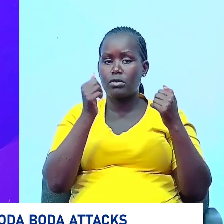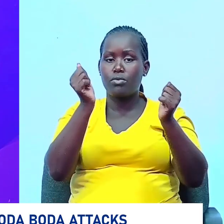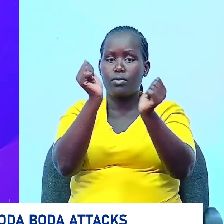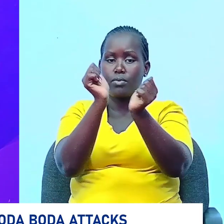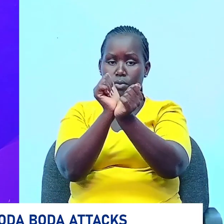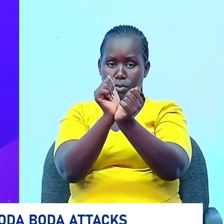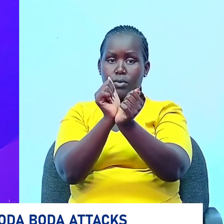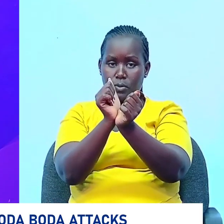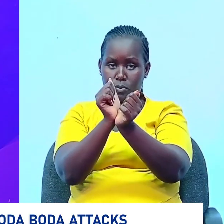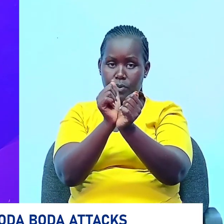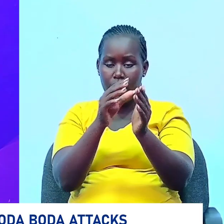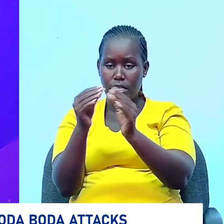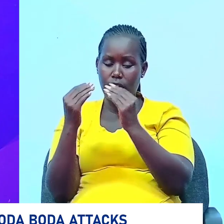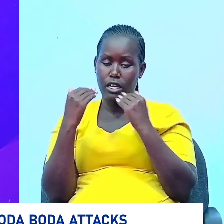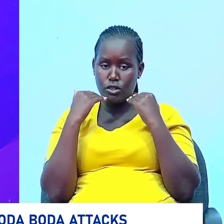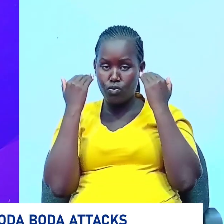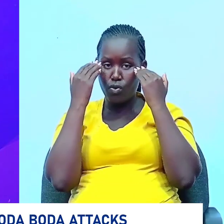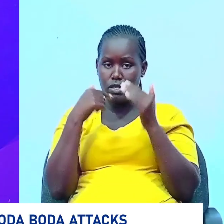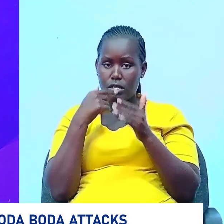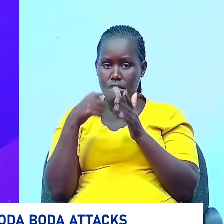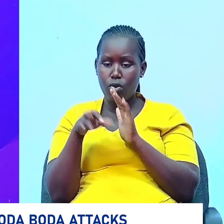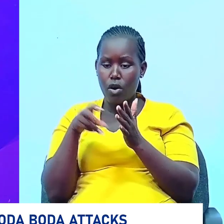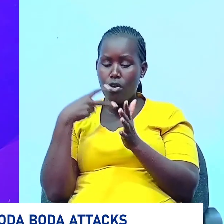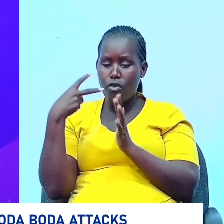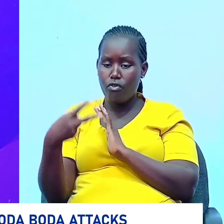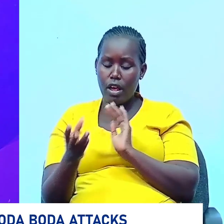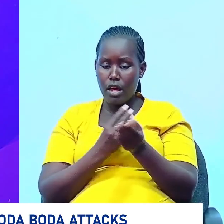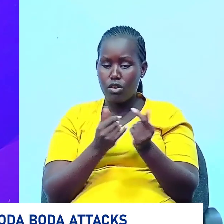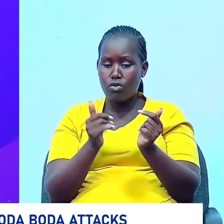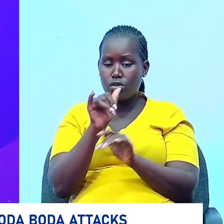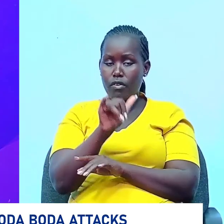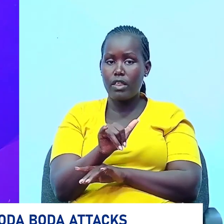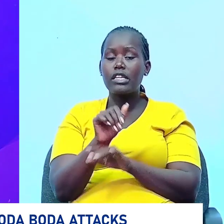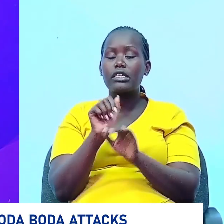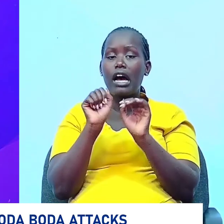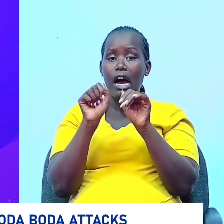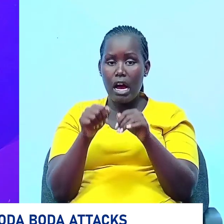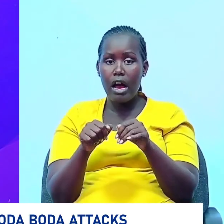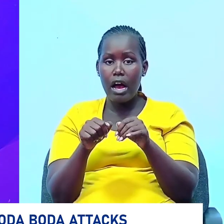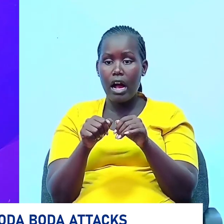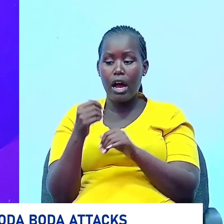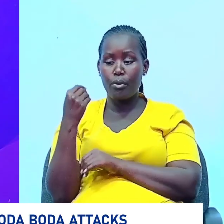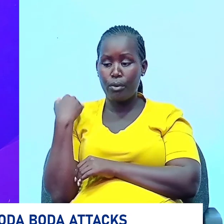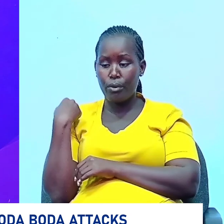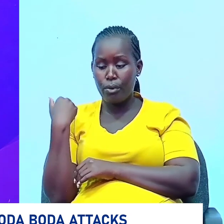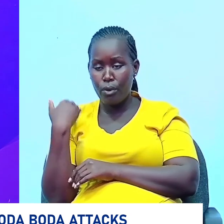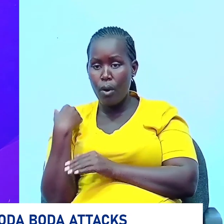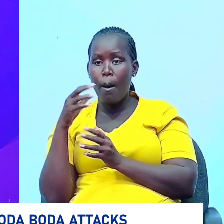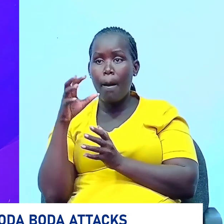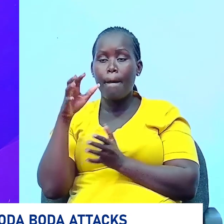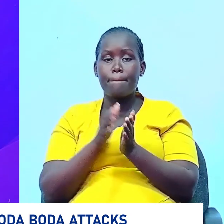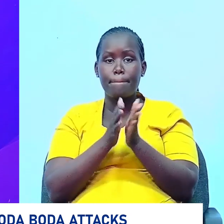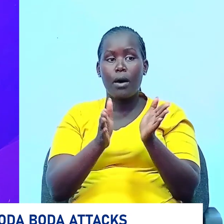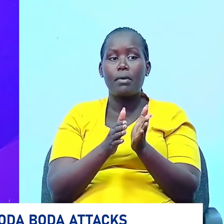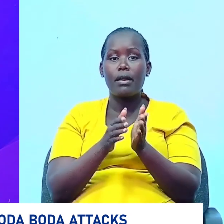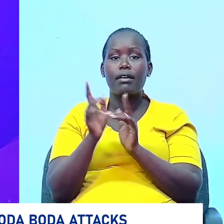and prosecuted. They warned that failure to address the issue could disrupt public transport services